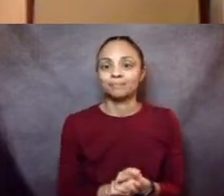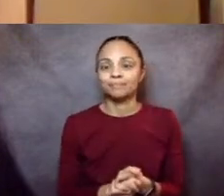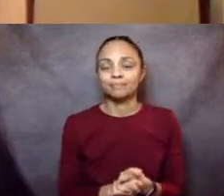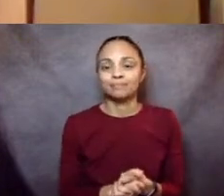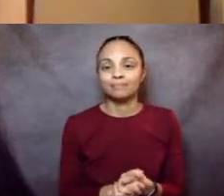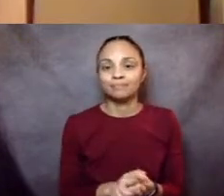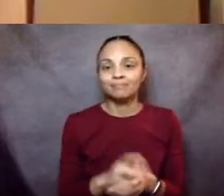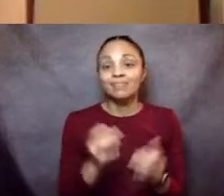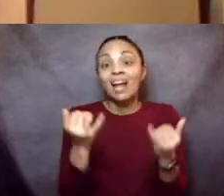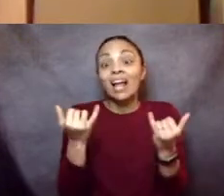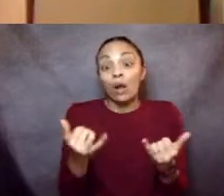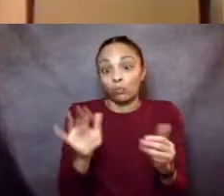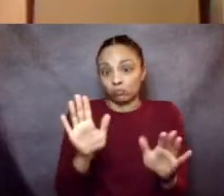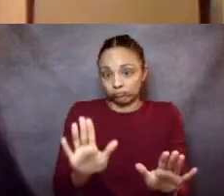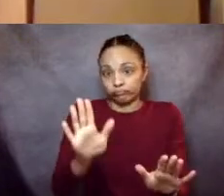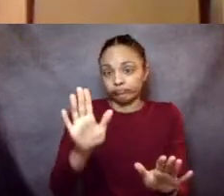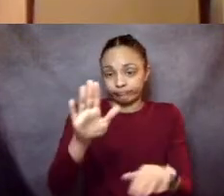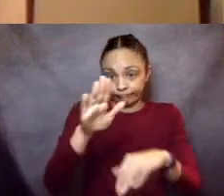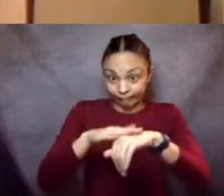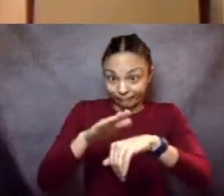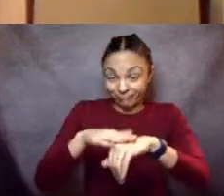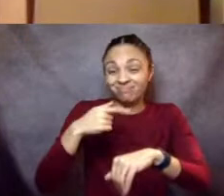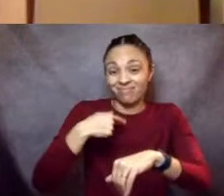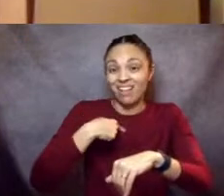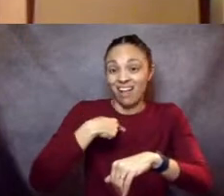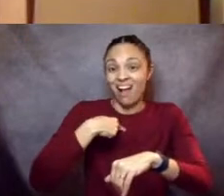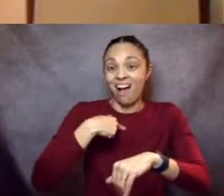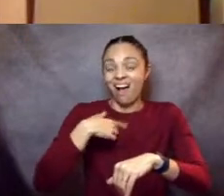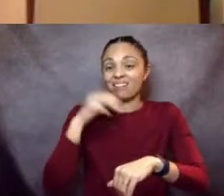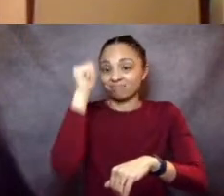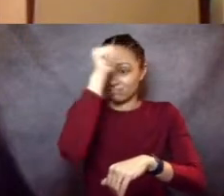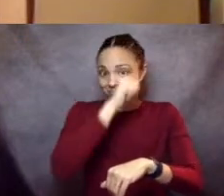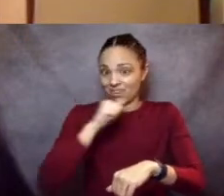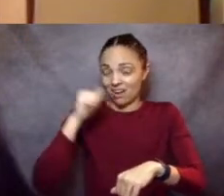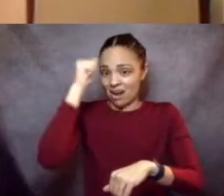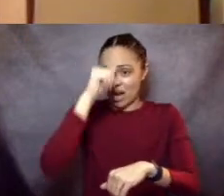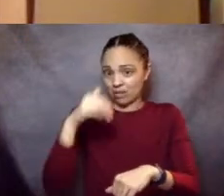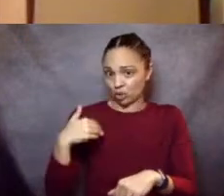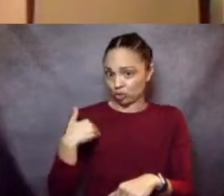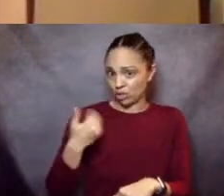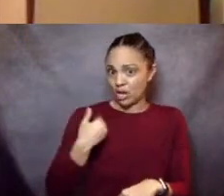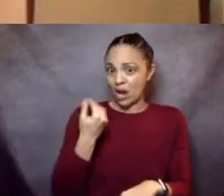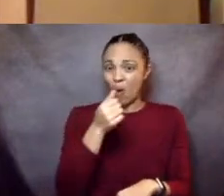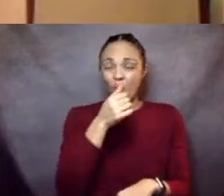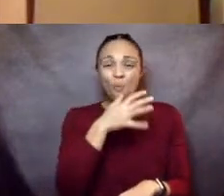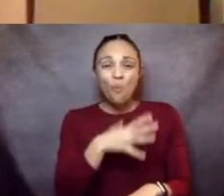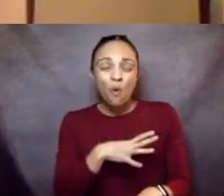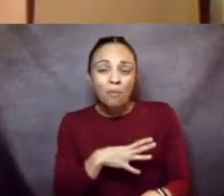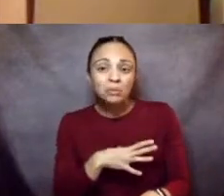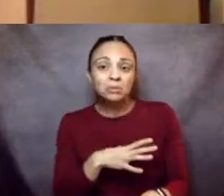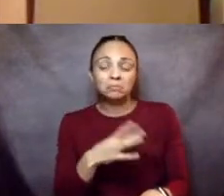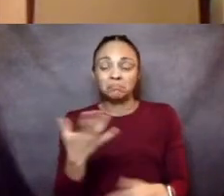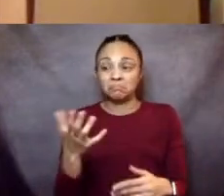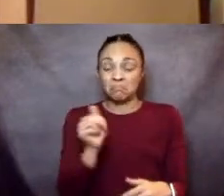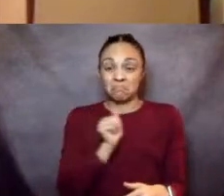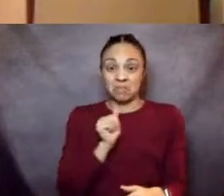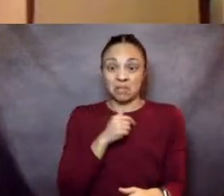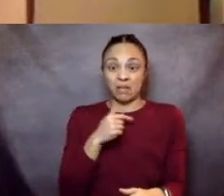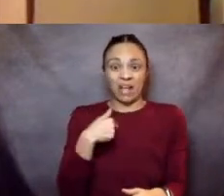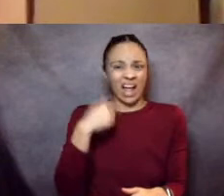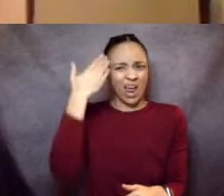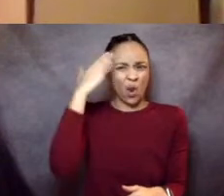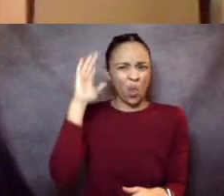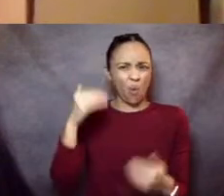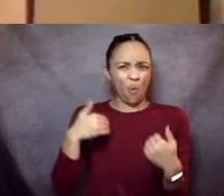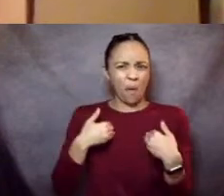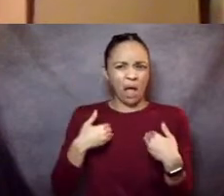young woman, and at that child time, I was a child, I didn't know that there should be restrictions. I didn't know